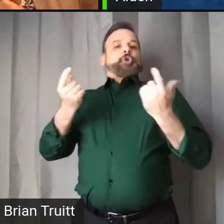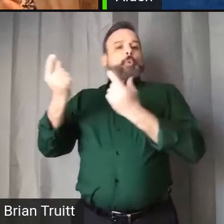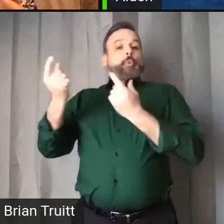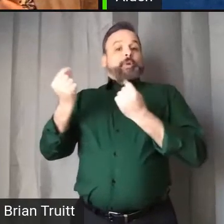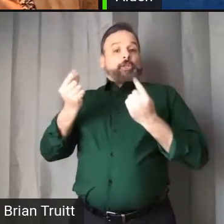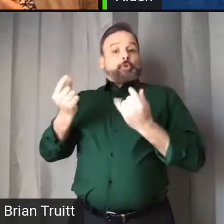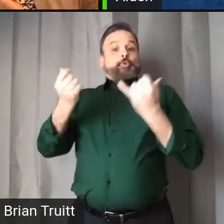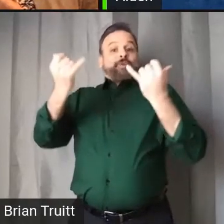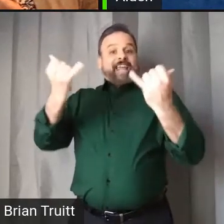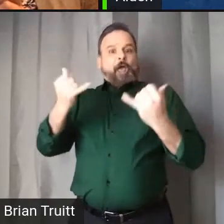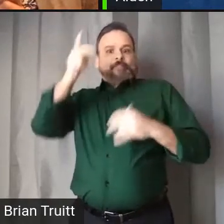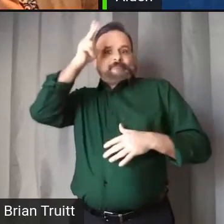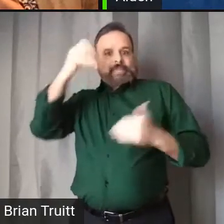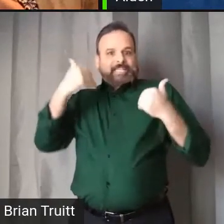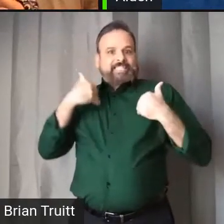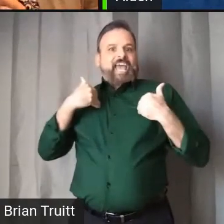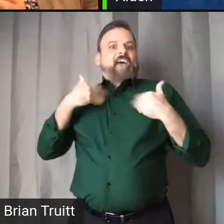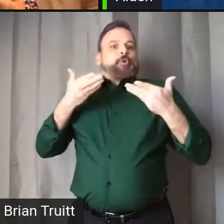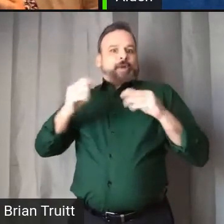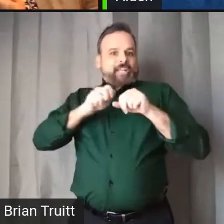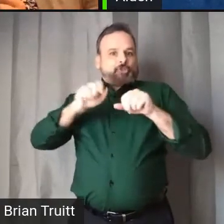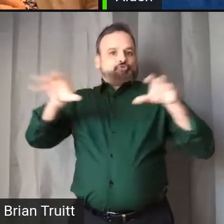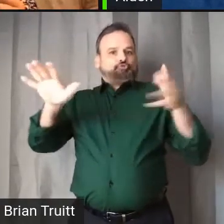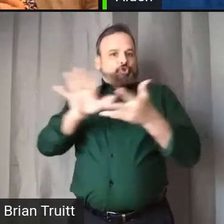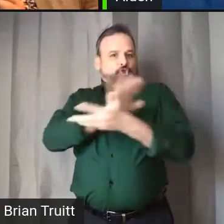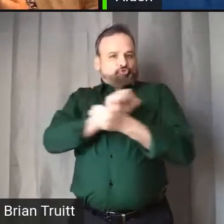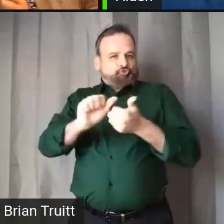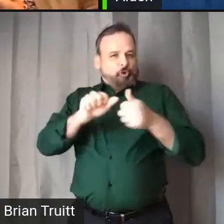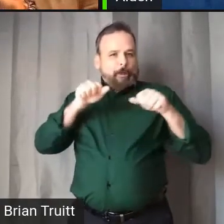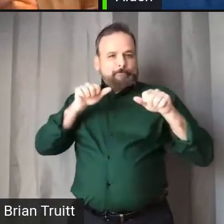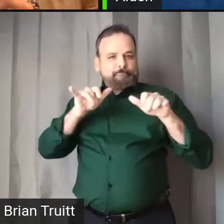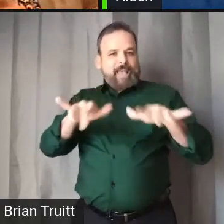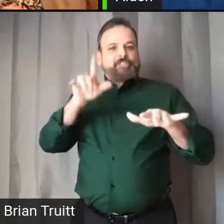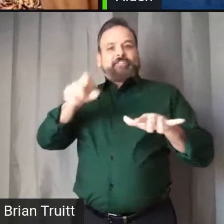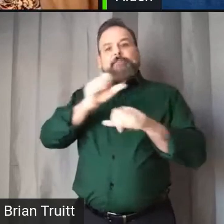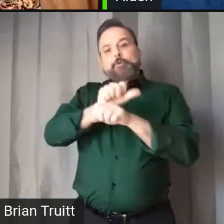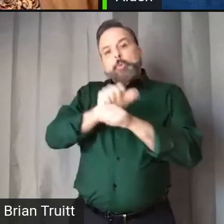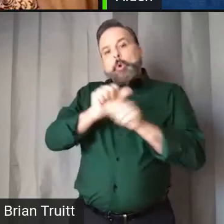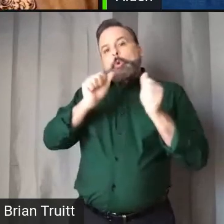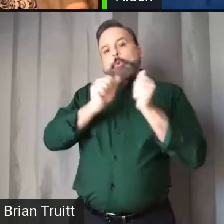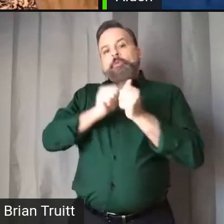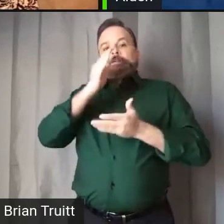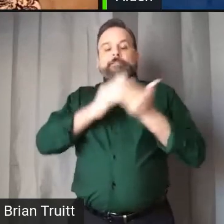magic and they have to work together with some allies and some foes to save the witching world.